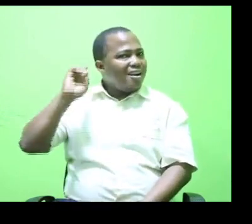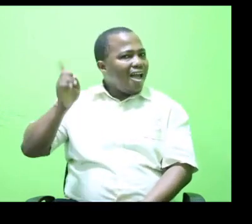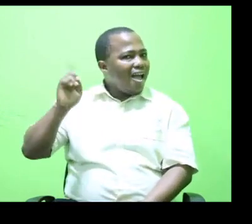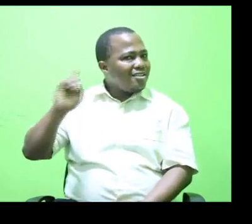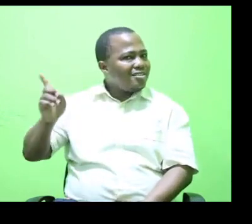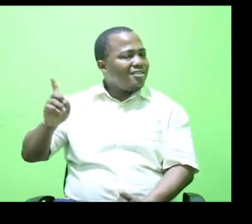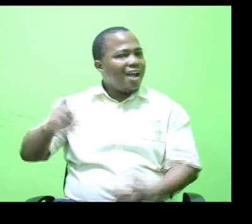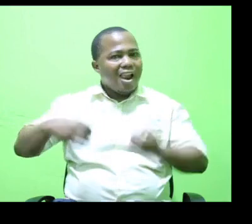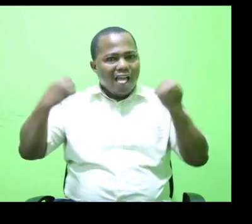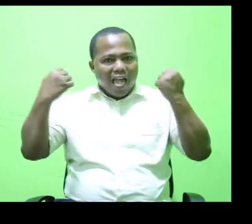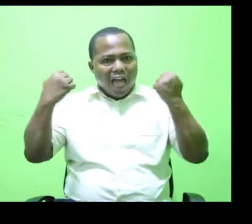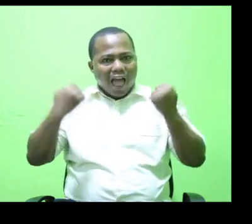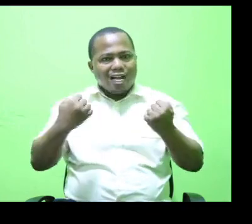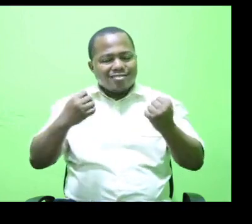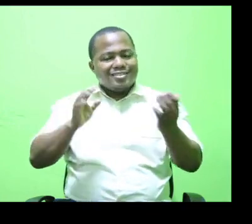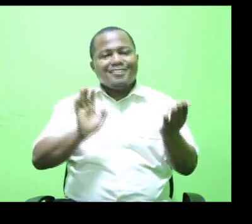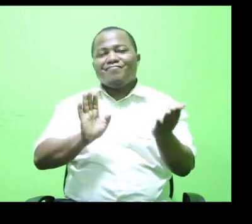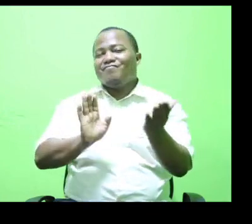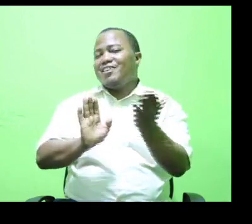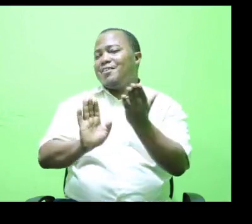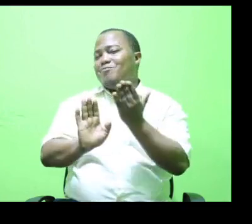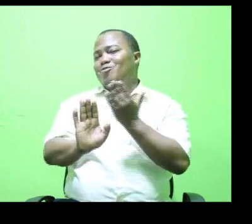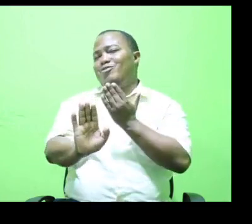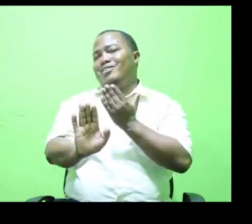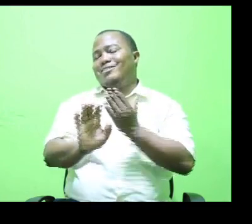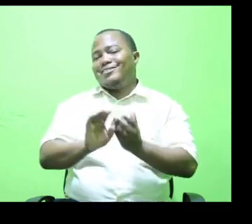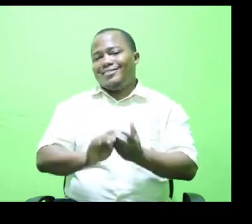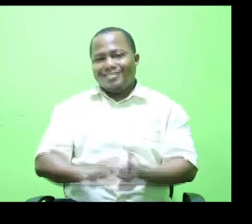Natural active immunity.